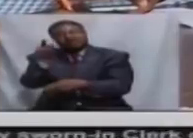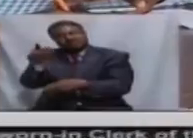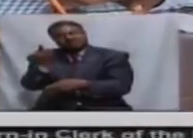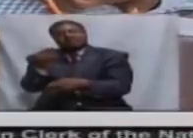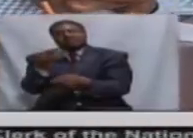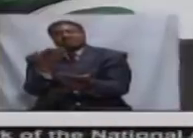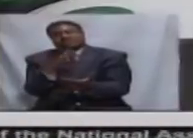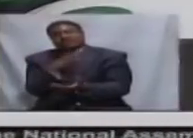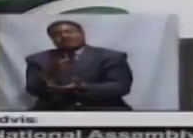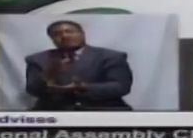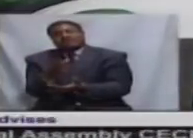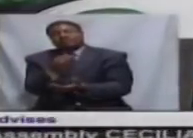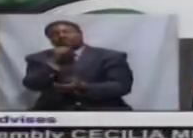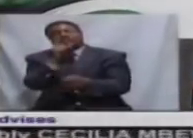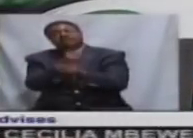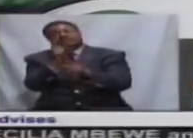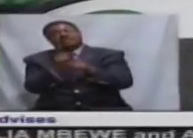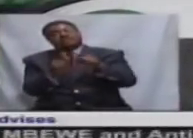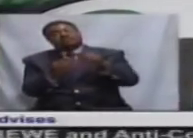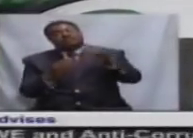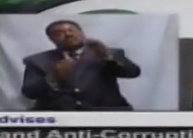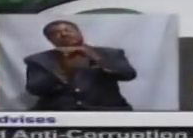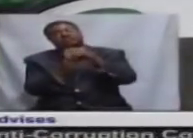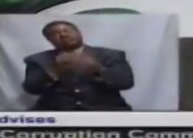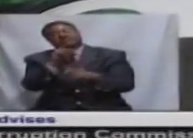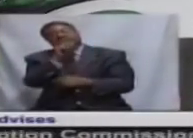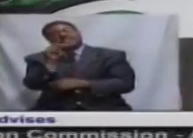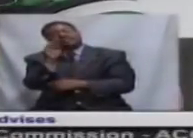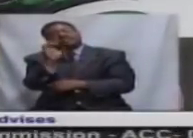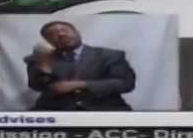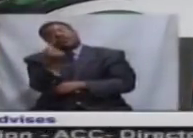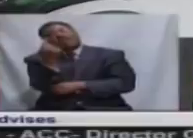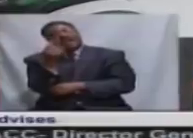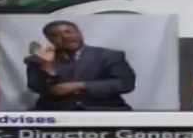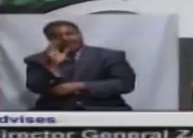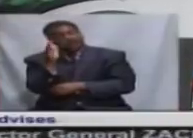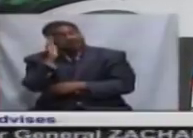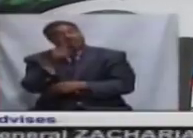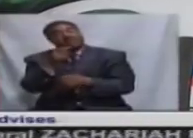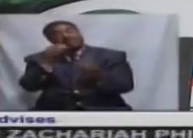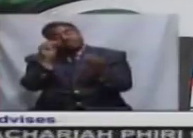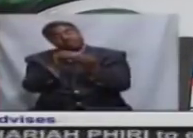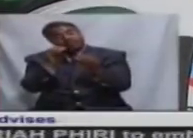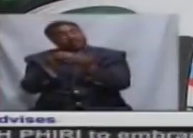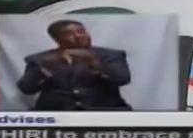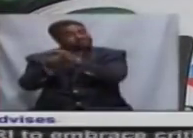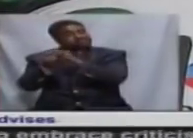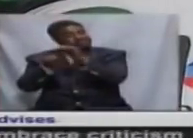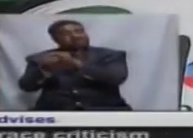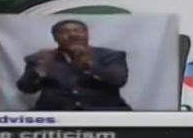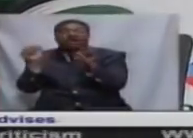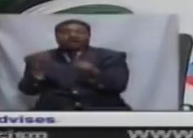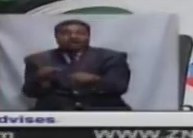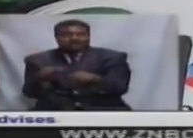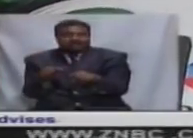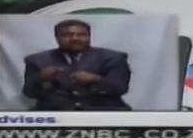sustainable business women especially. We are also looking into the youth programs of